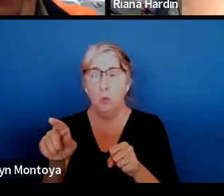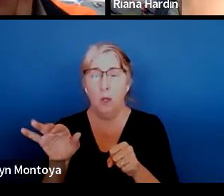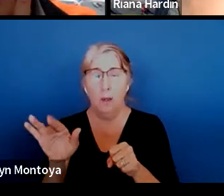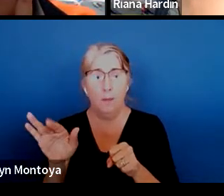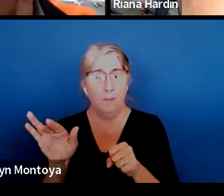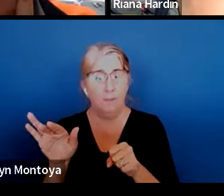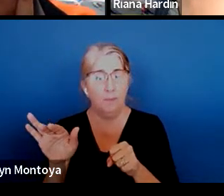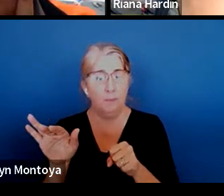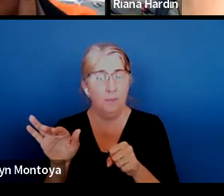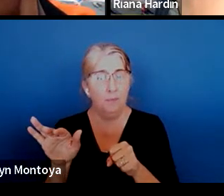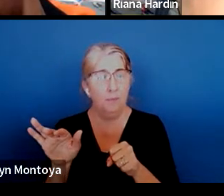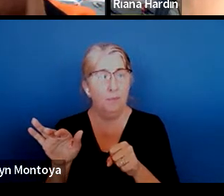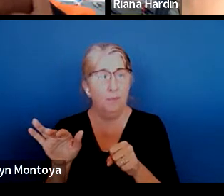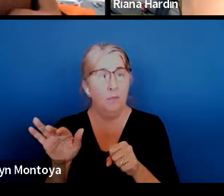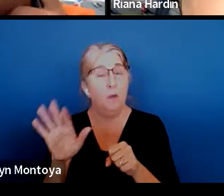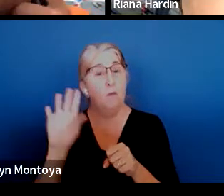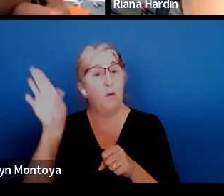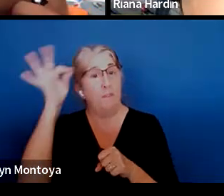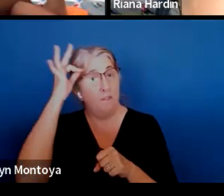on the federal level,